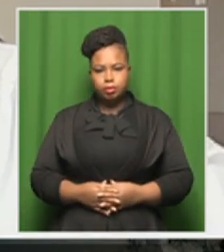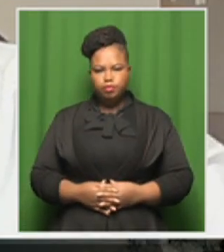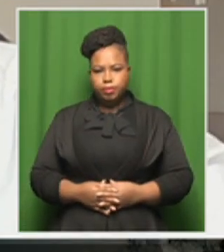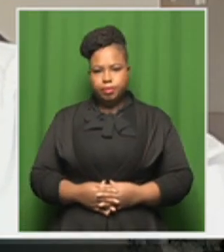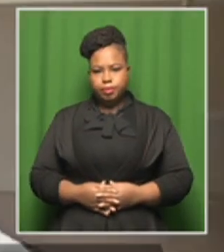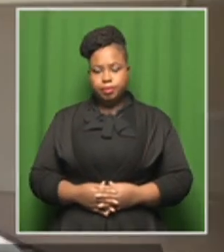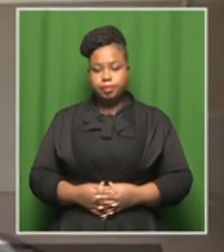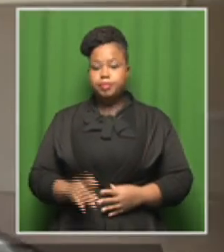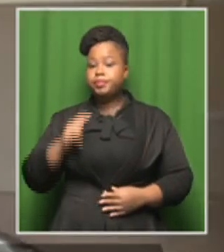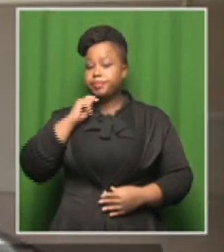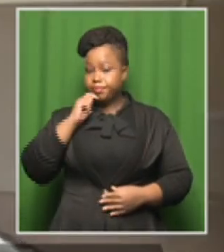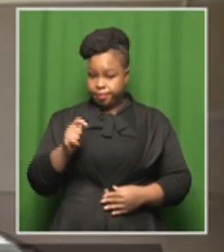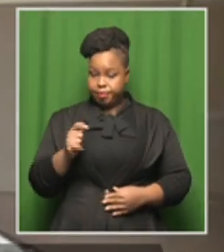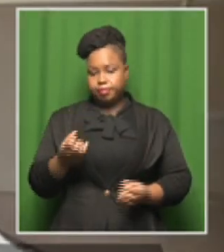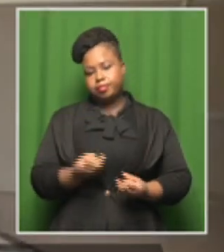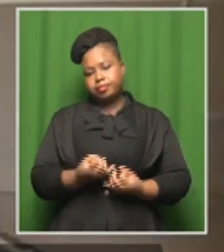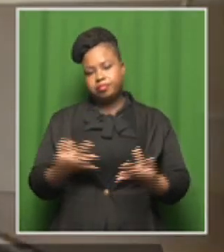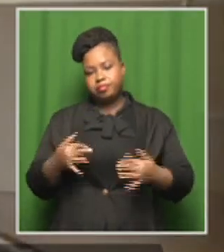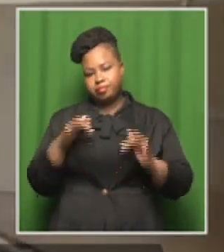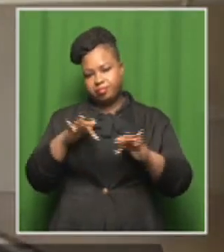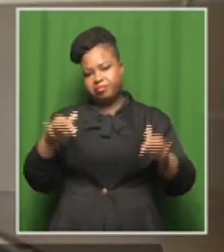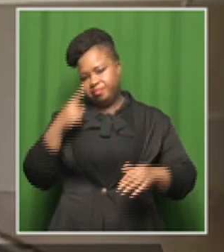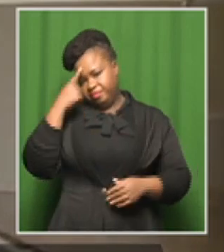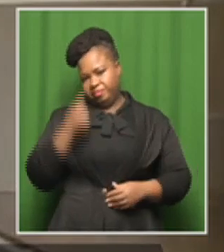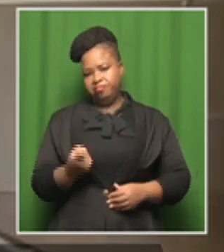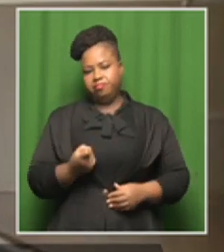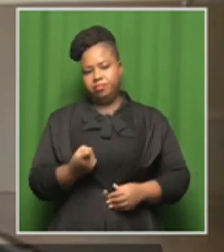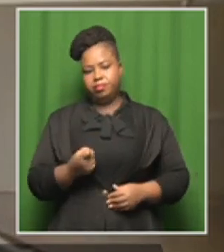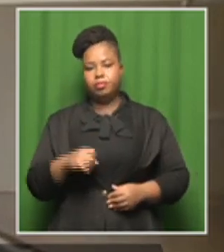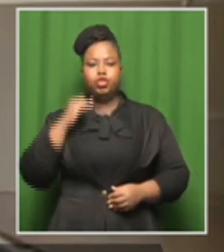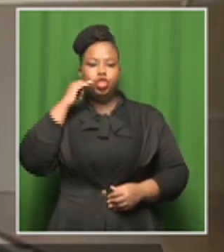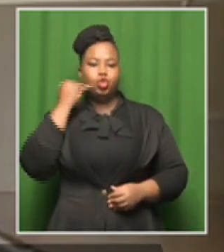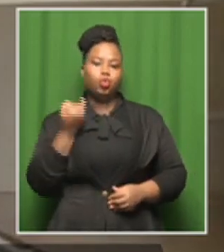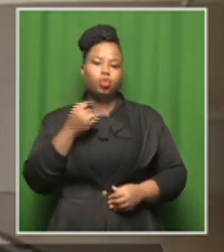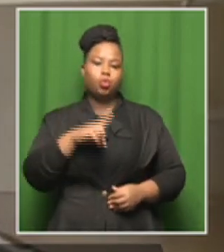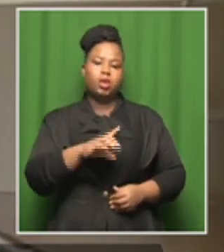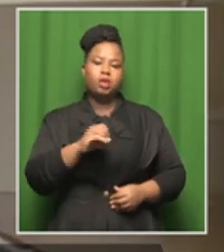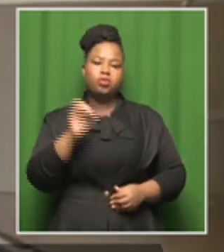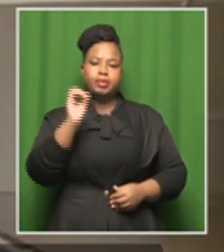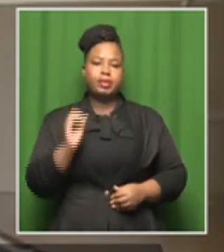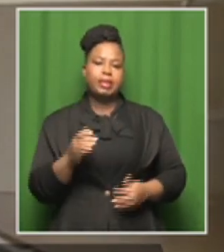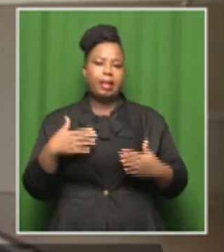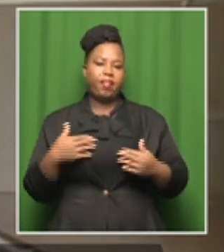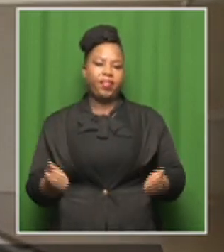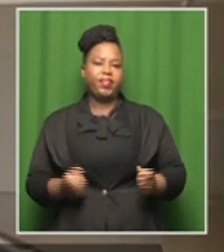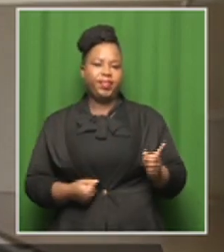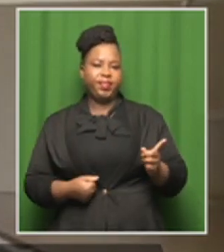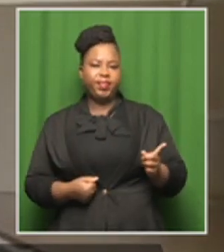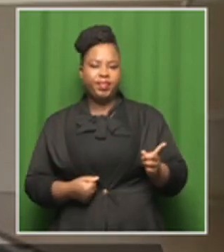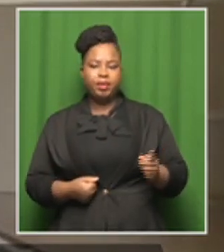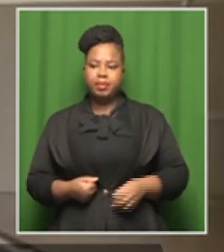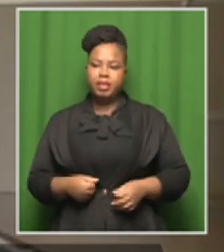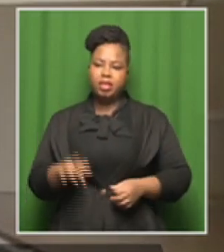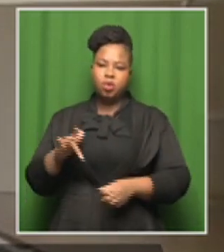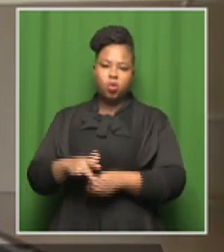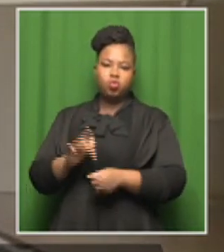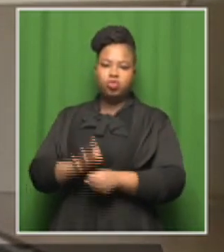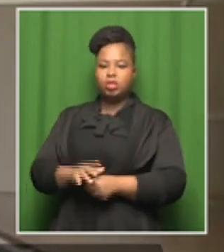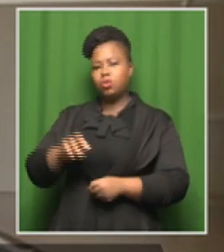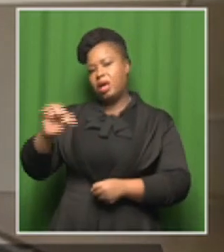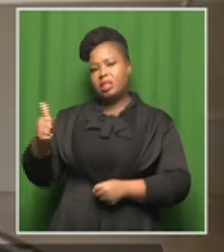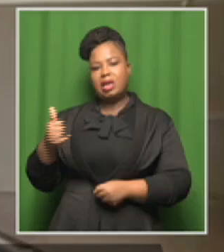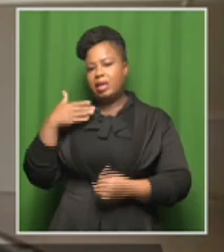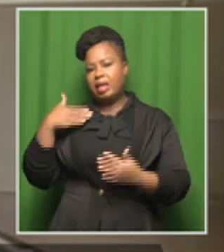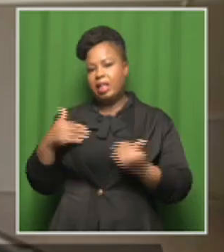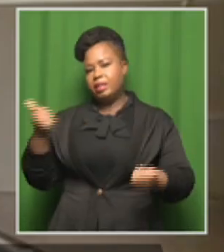It's true that most people that's how they would perceive the juices as healthier options compared to the other beverages.